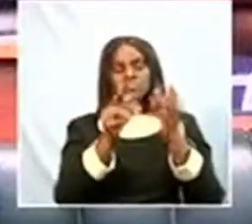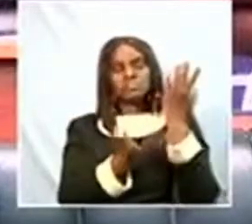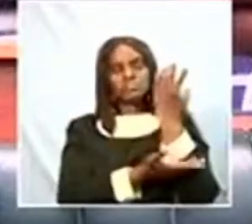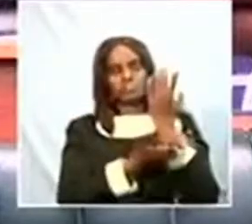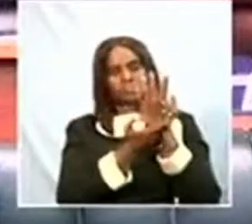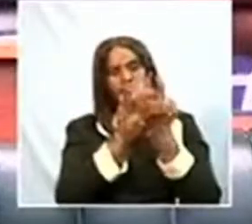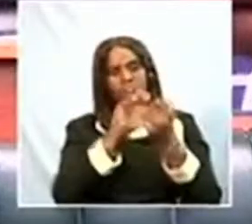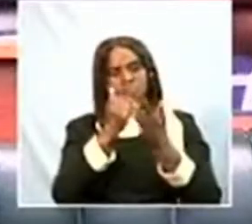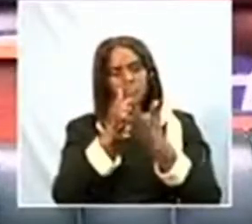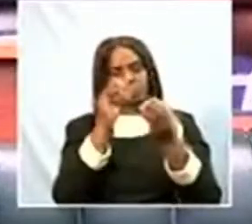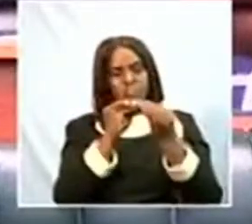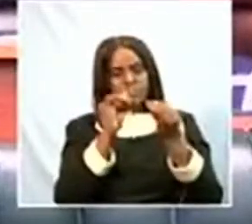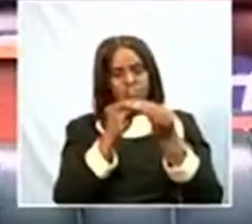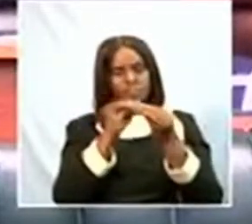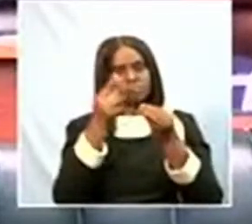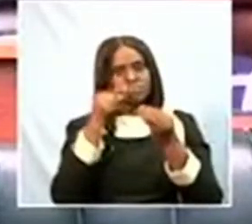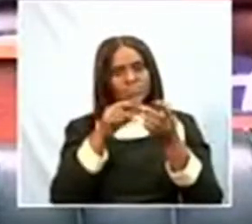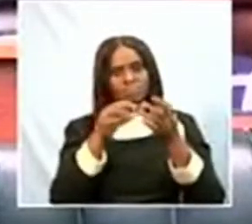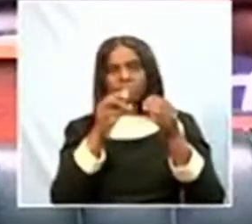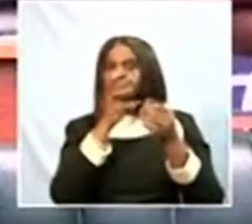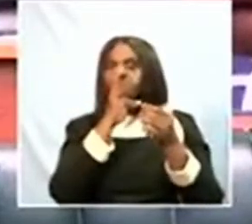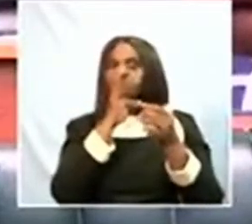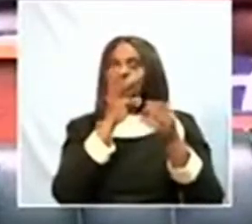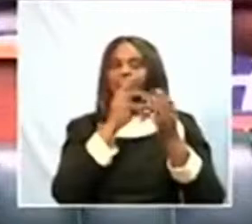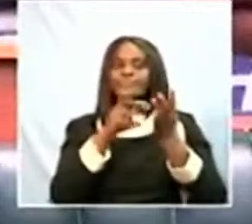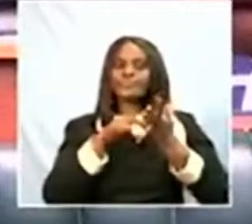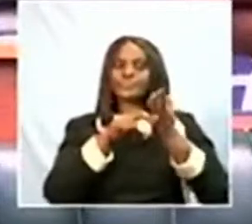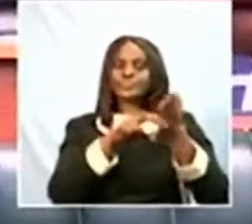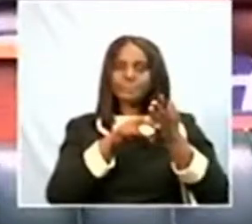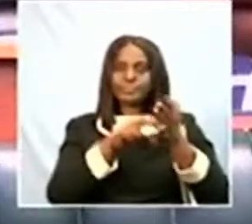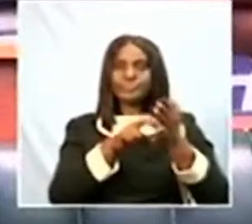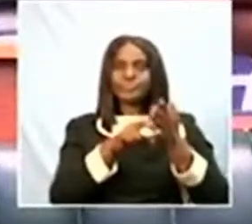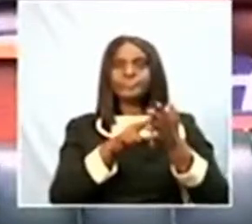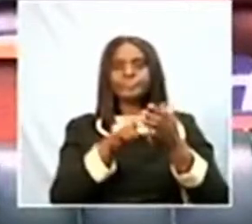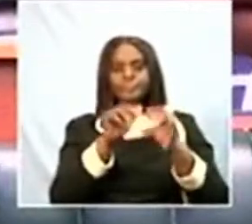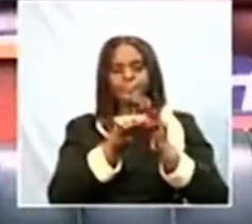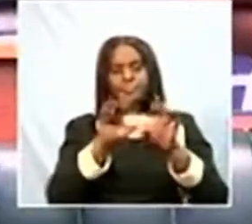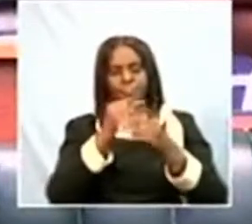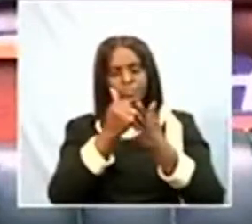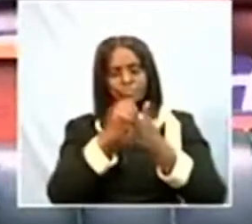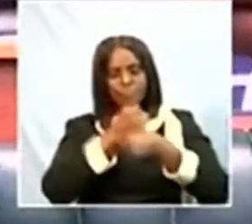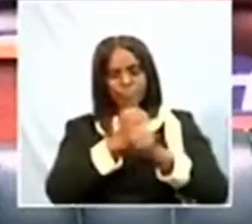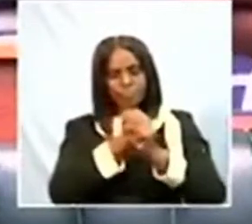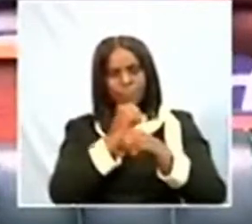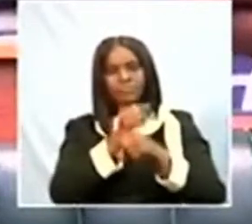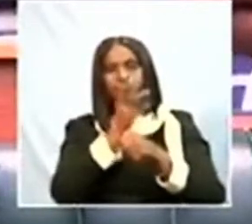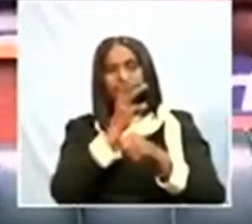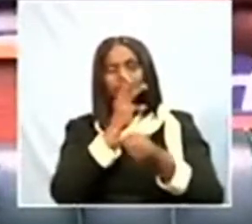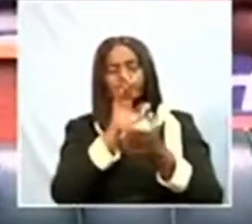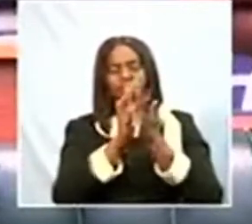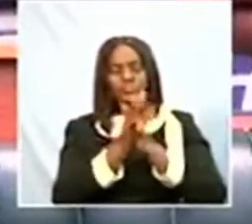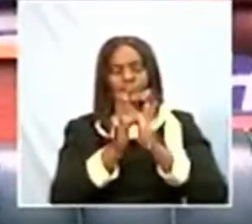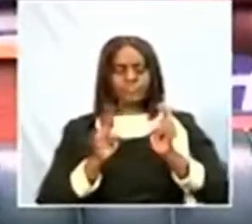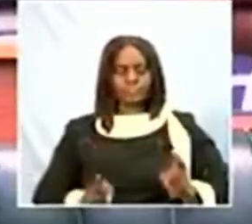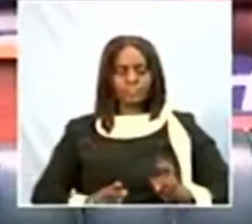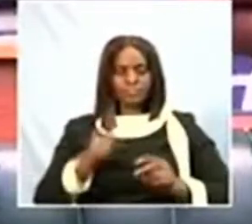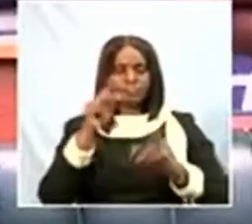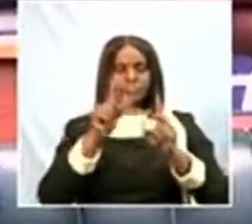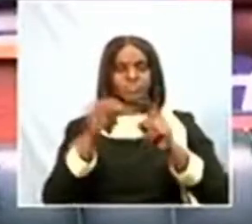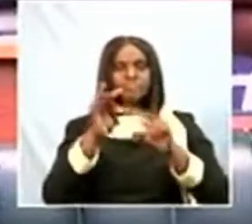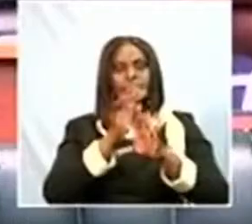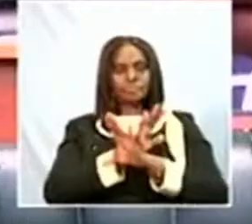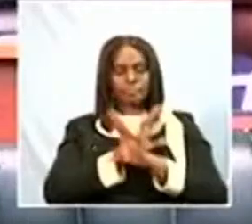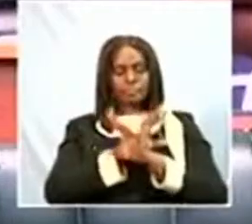will be more of marine transport, hence reducing combustion and no pollution at all, causing water to be healthy for the people of Zambia and